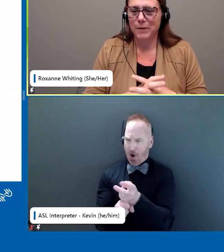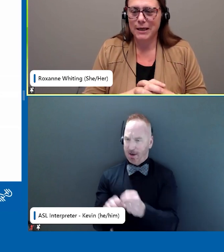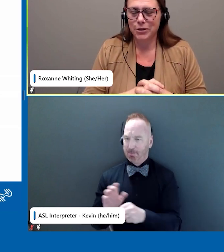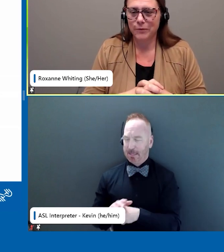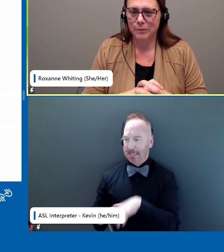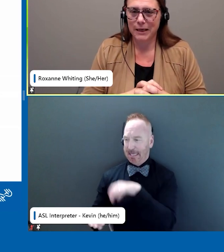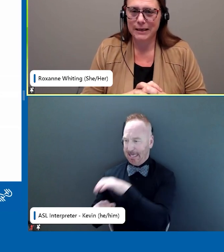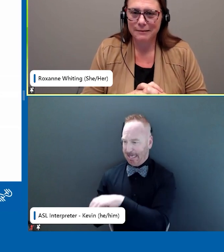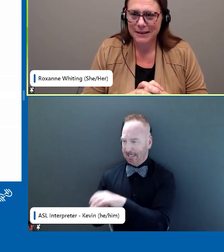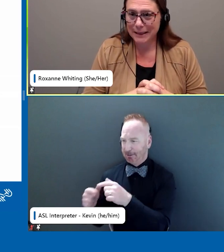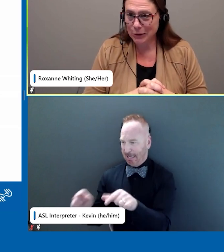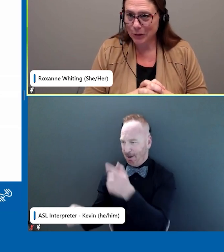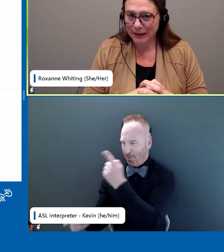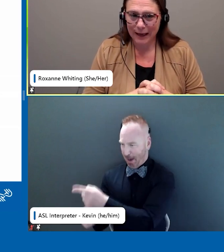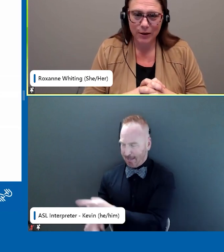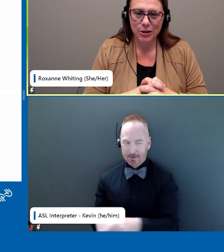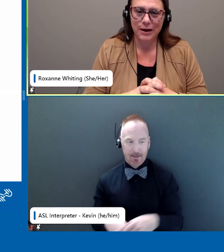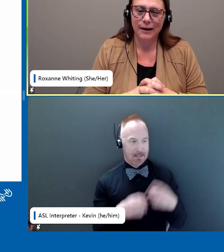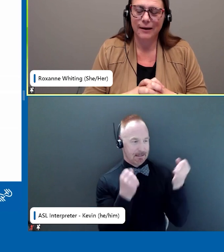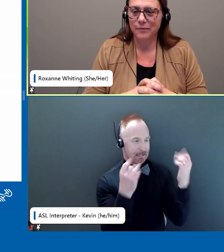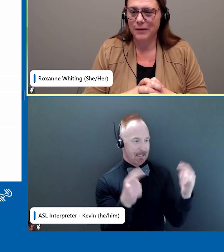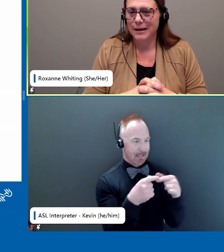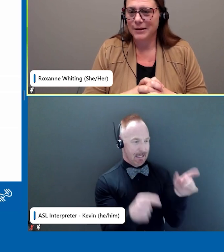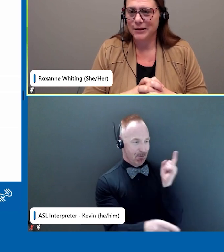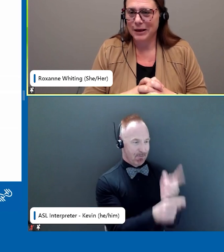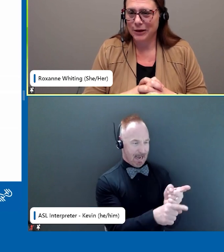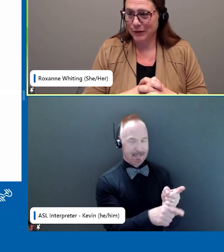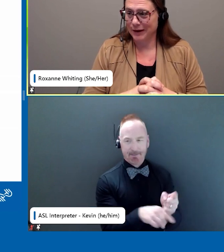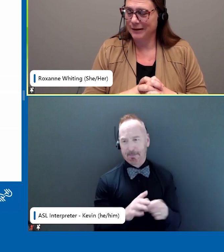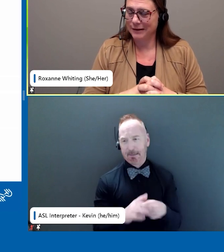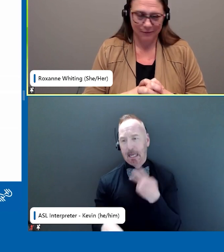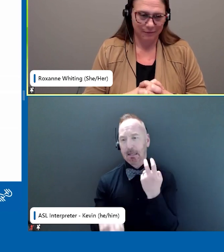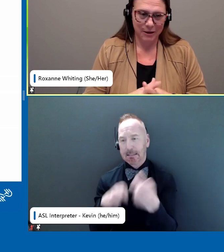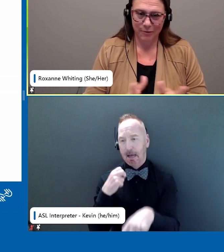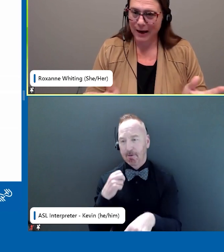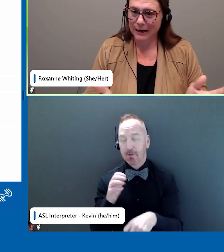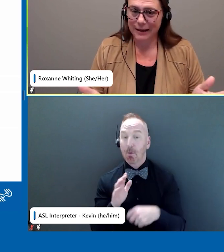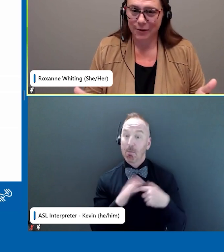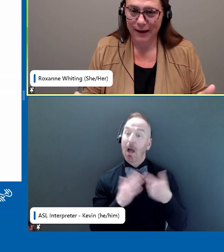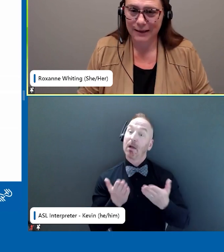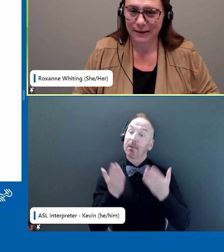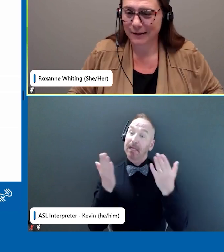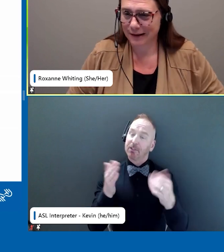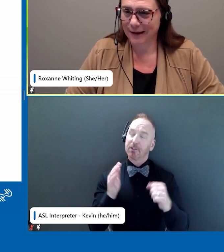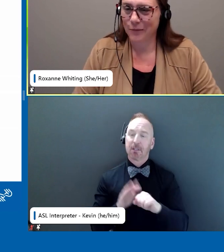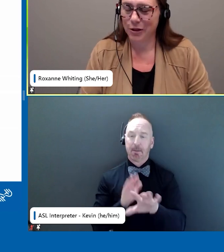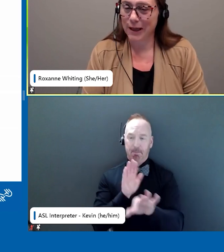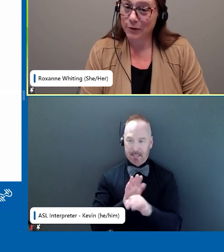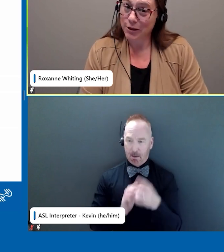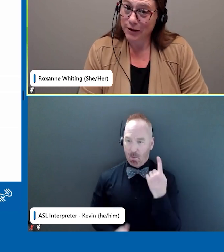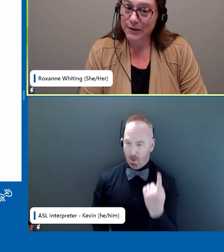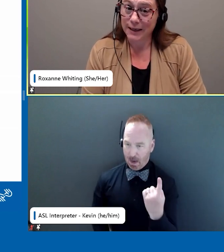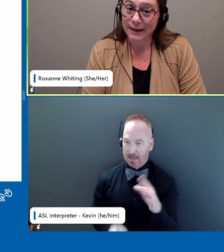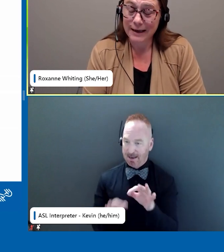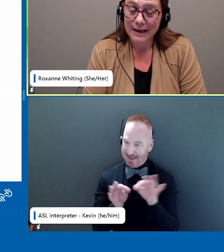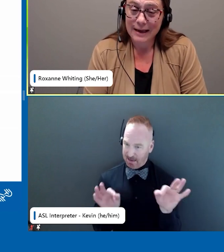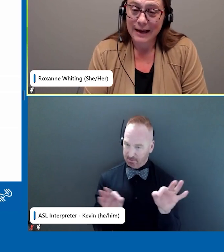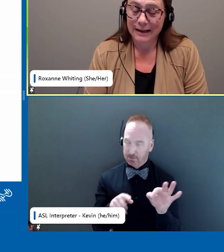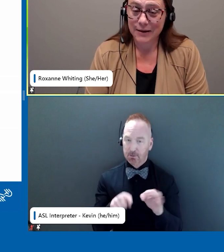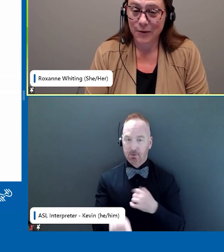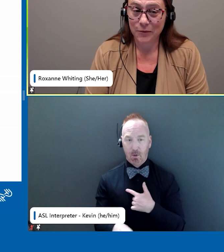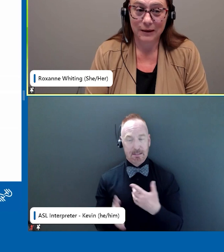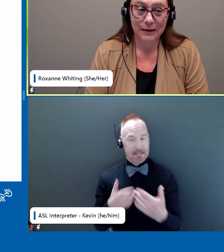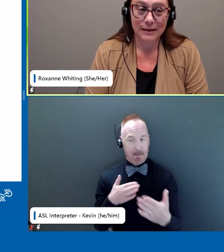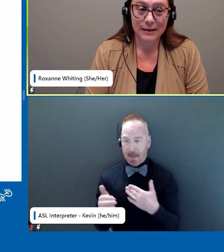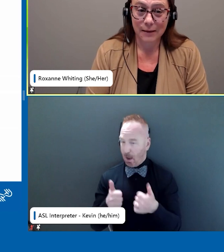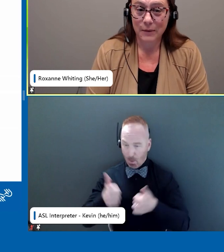my recommendation would be to stick to one language so that you can be grammatically correct in which language you're using.